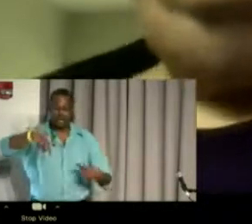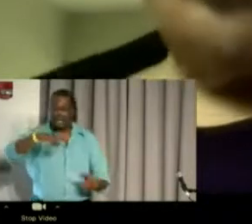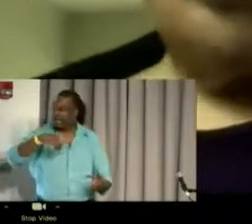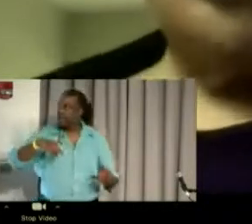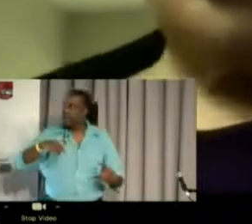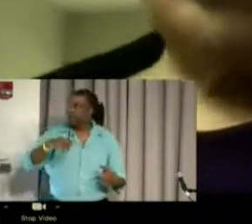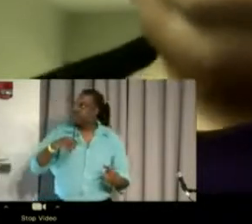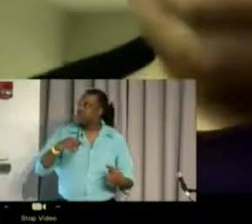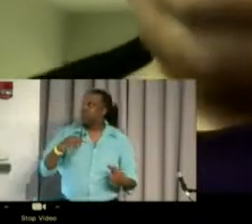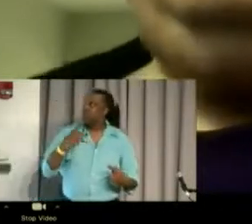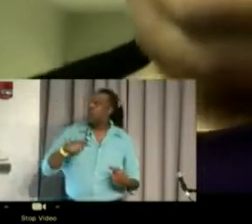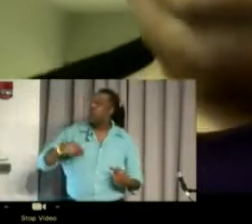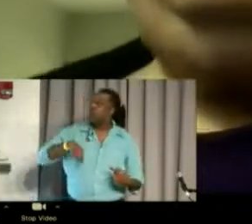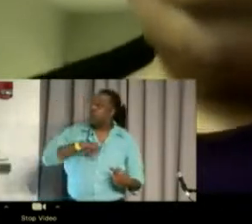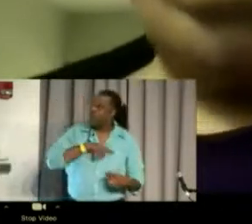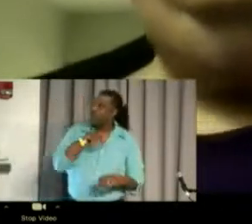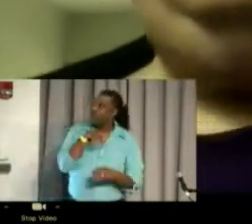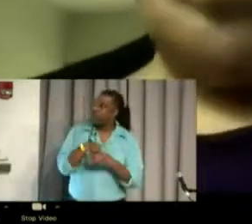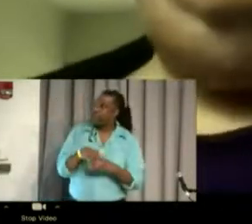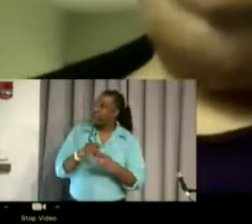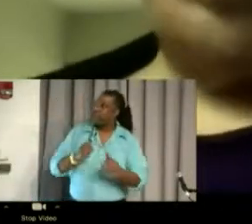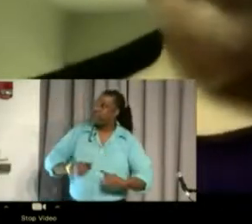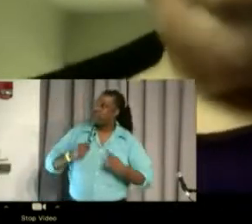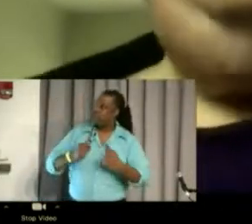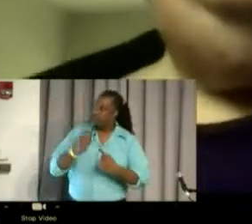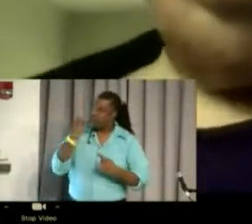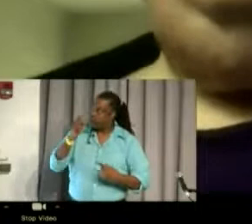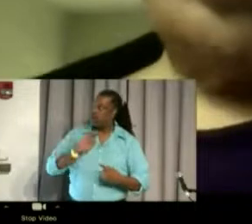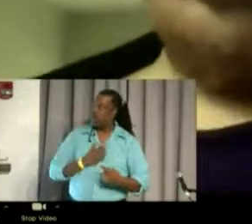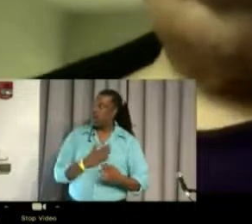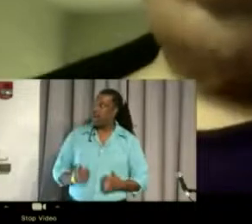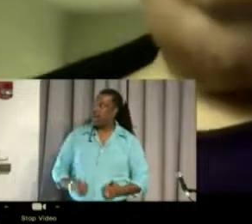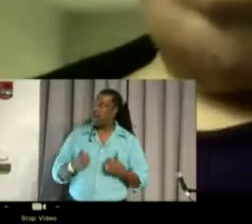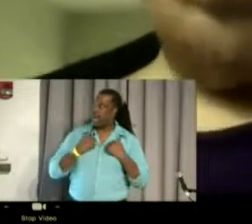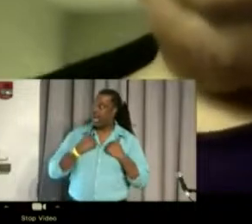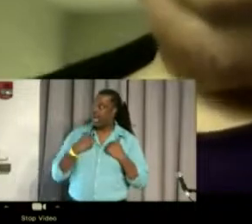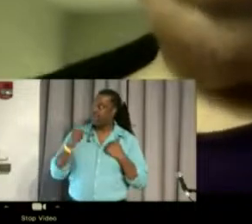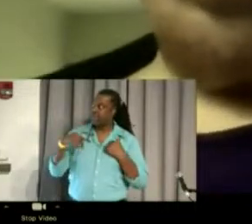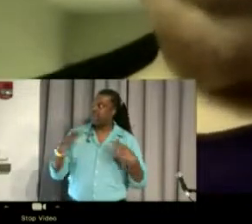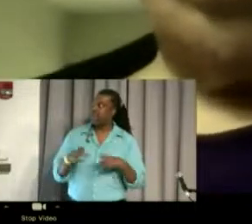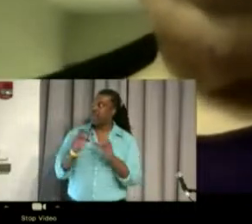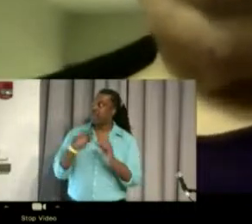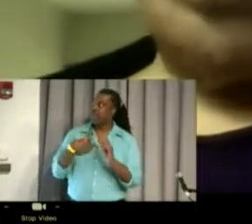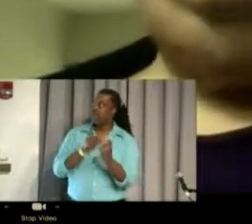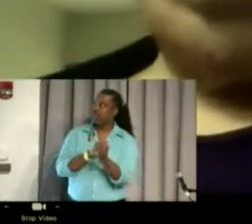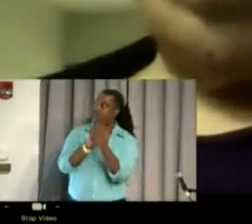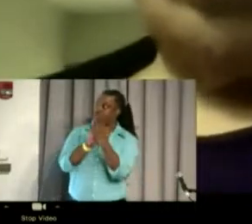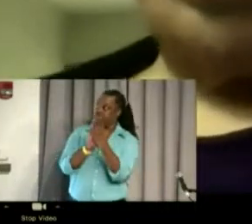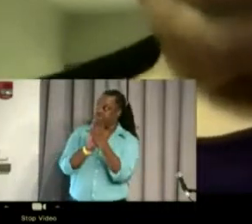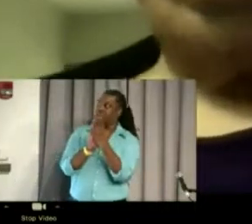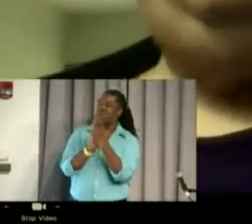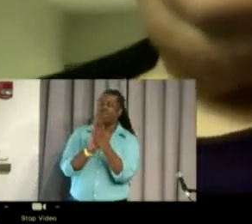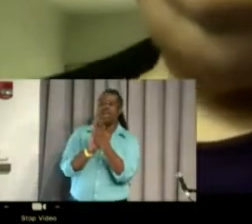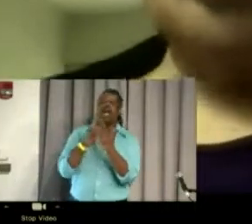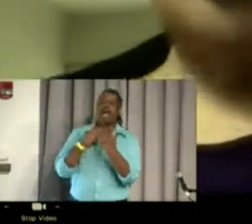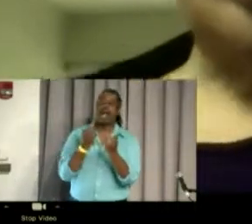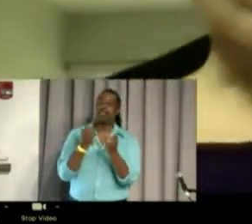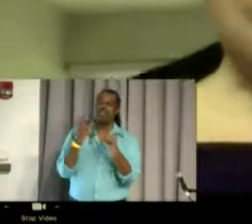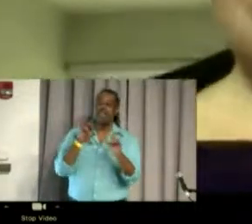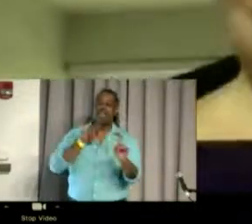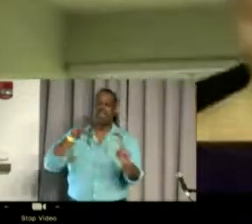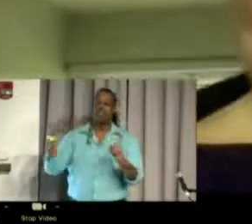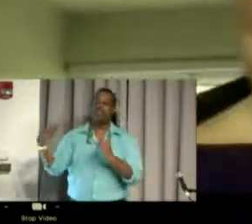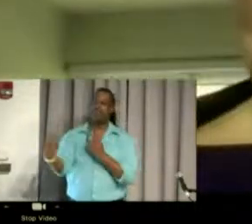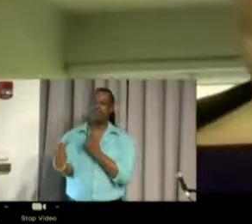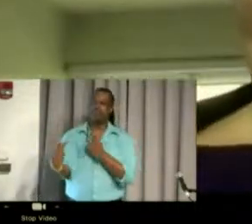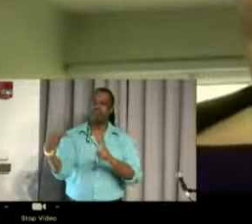humanity. We are in the struggle of and for our lives. The crises we face are multidimensional: